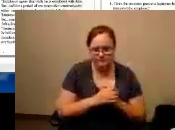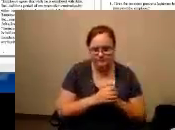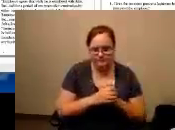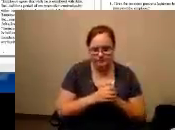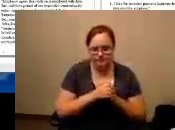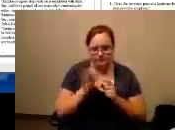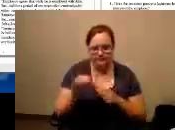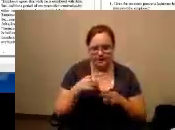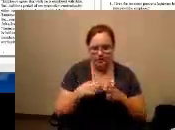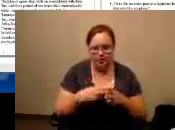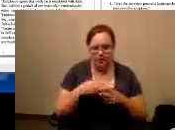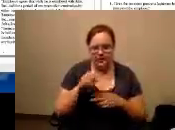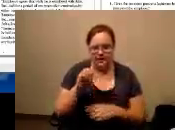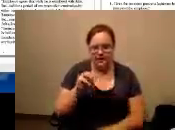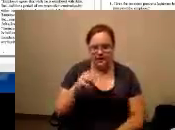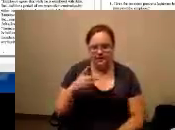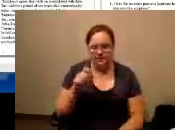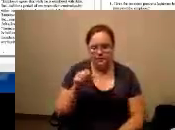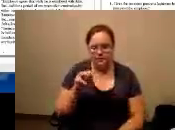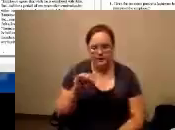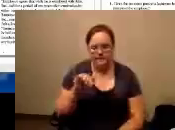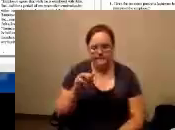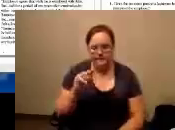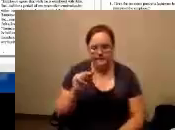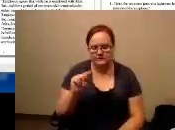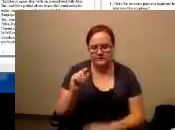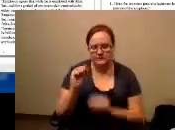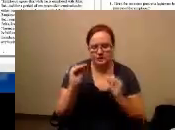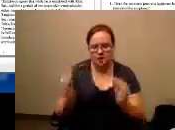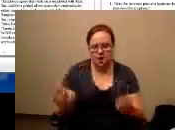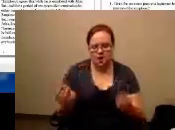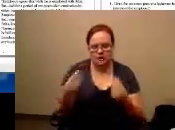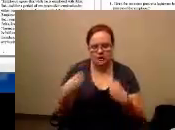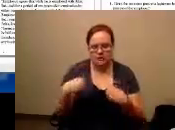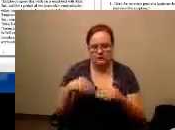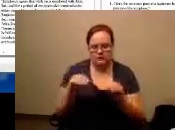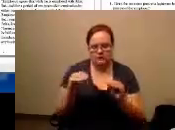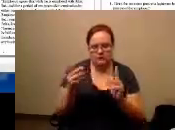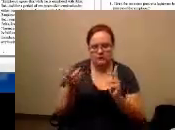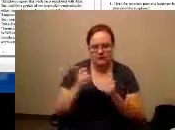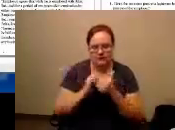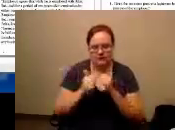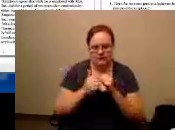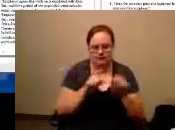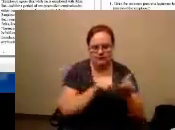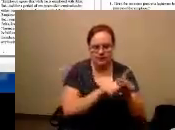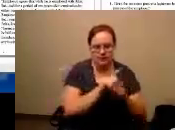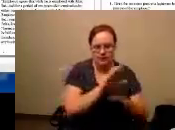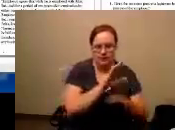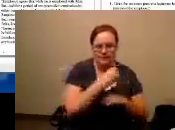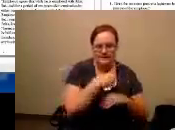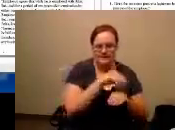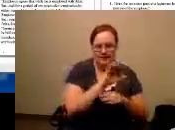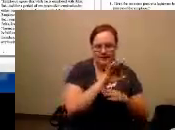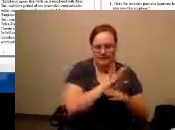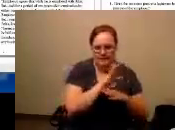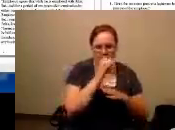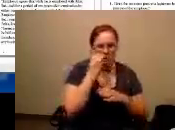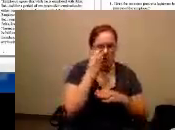That's what's called an employment non-compete. There's also a sale of business non-compete. When we talk about it first, it's the simpler of the